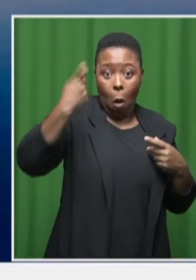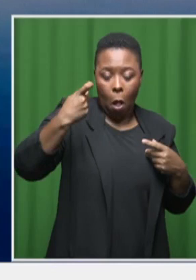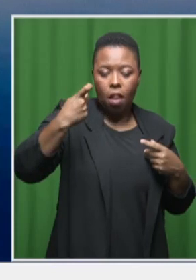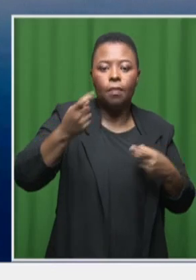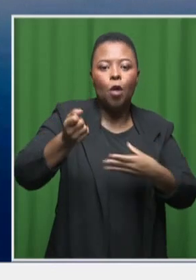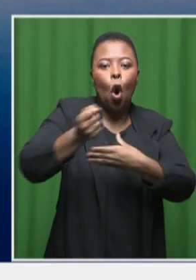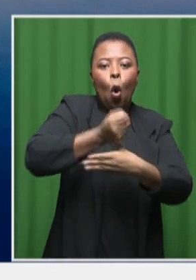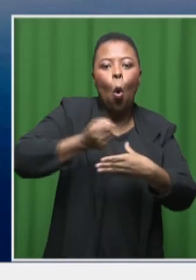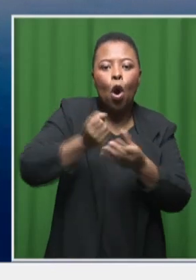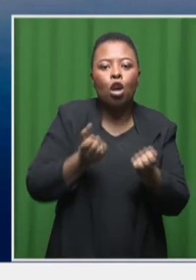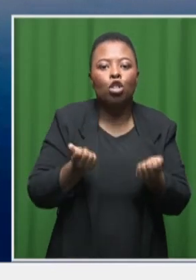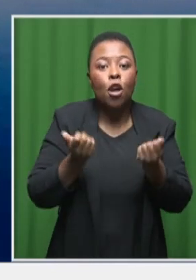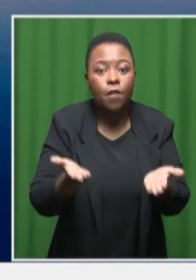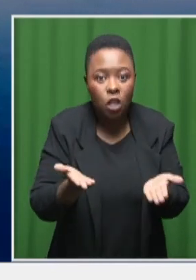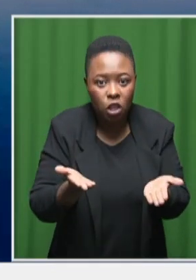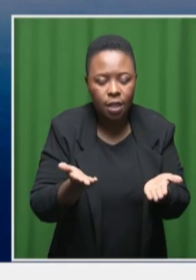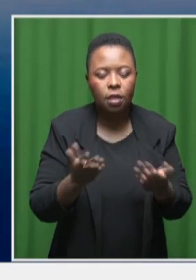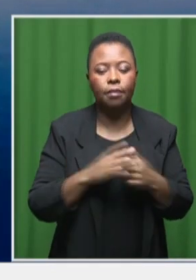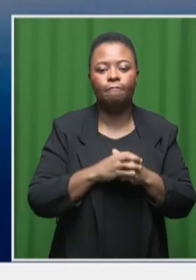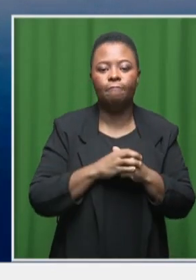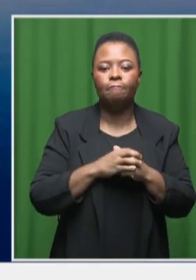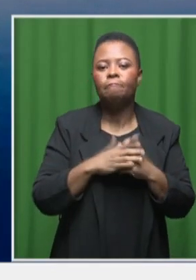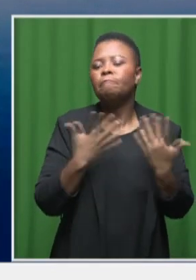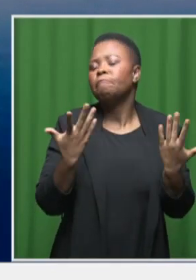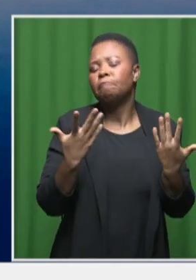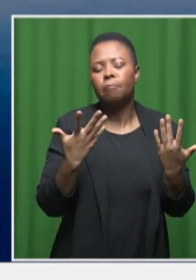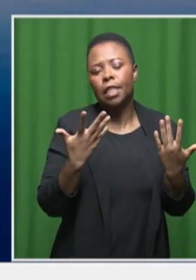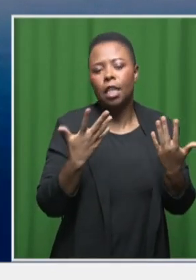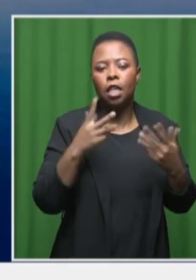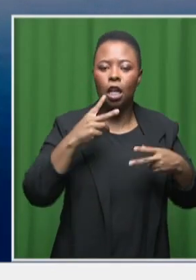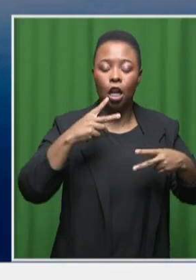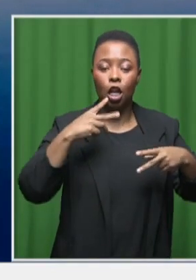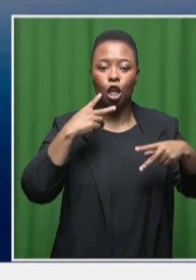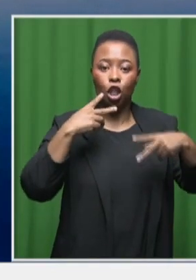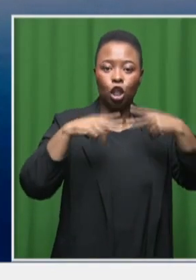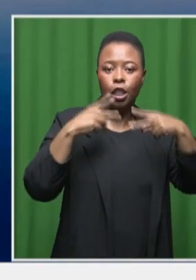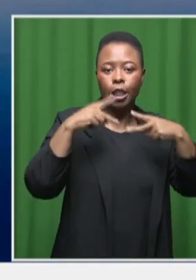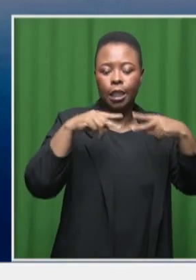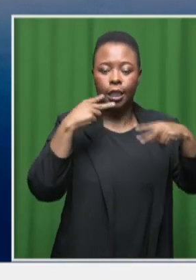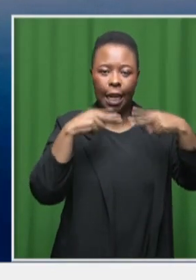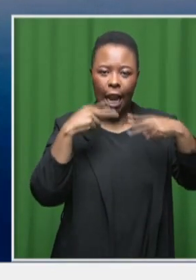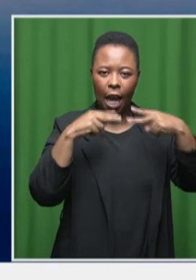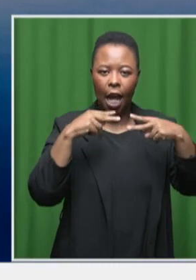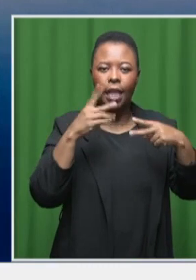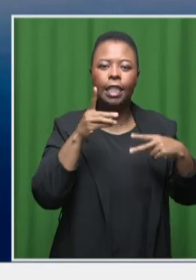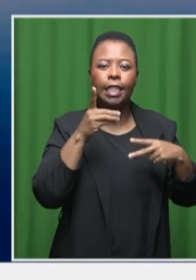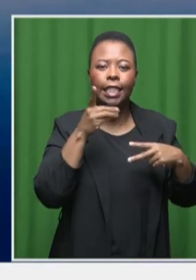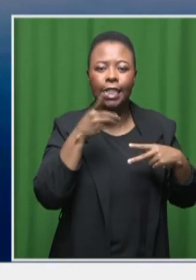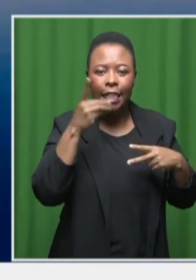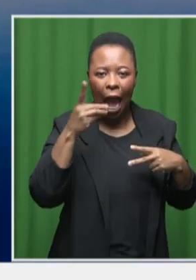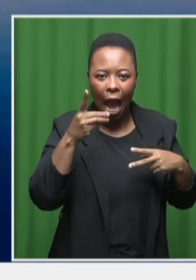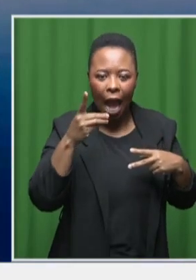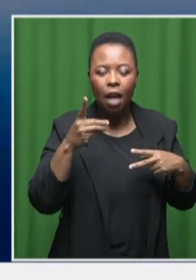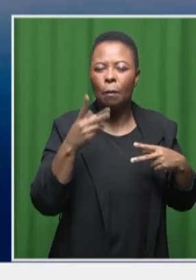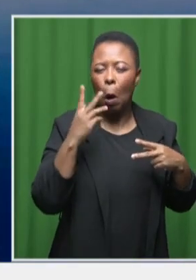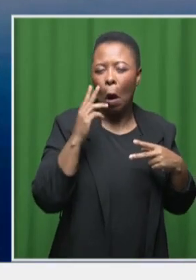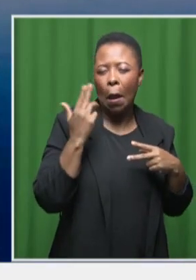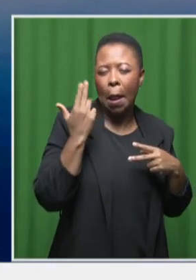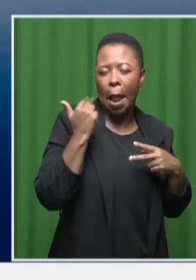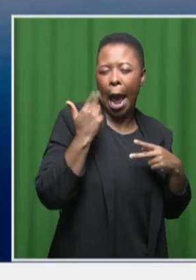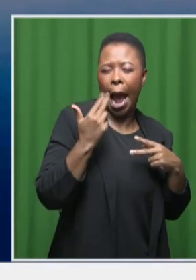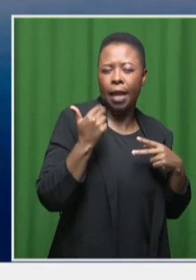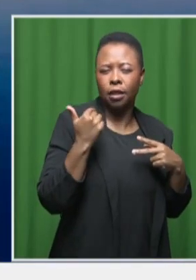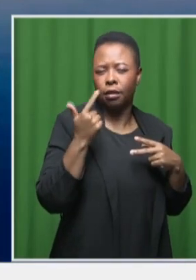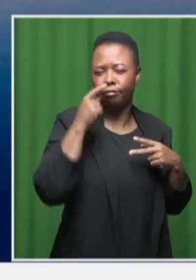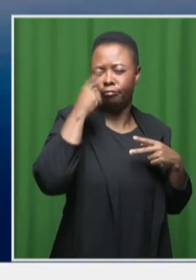cooking service. I mean, if you want to have your dinner more fancy and just have a chef around to cook for